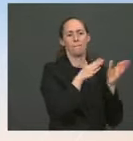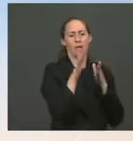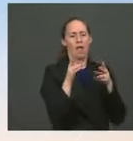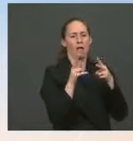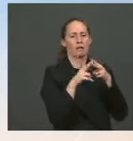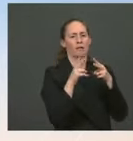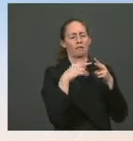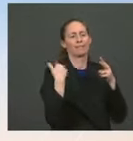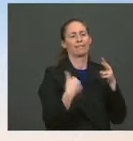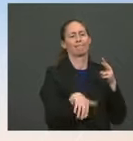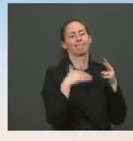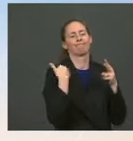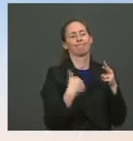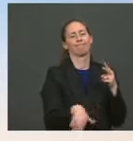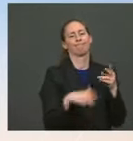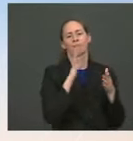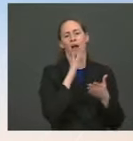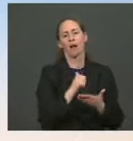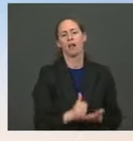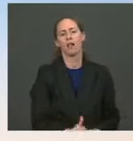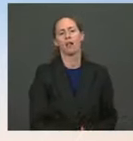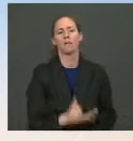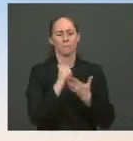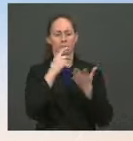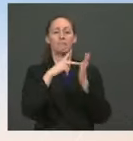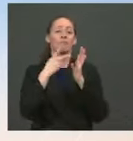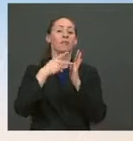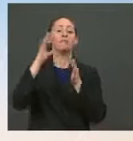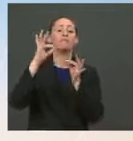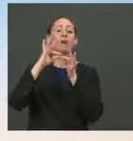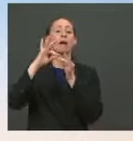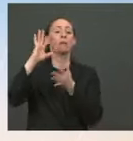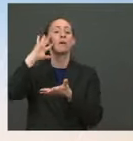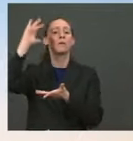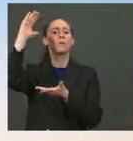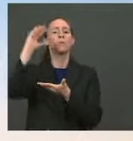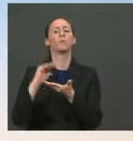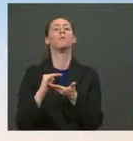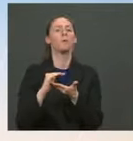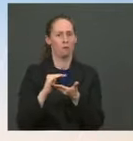will ease inflation. So that's really important. That's something that we,